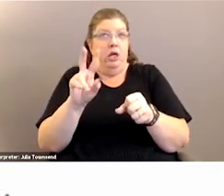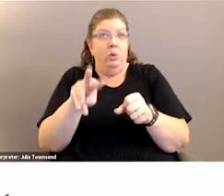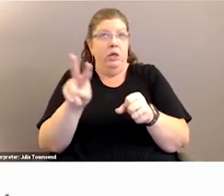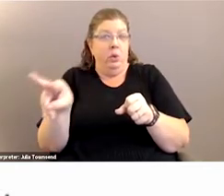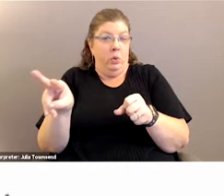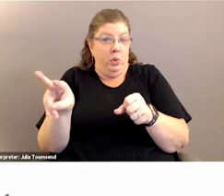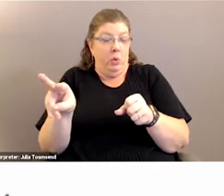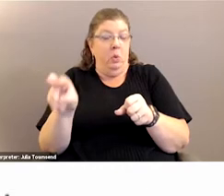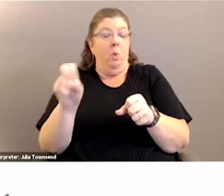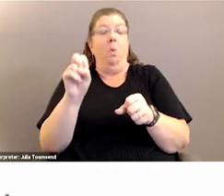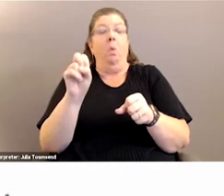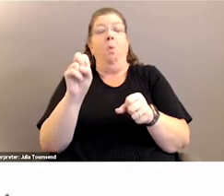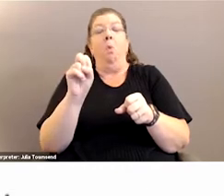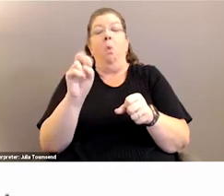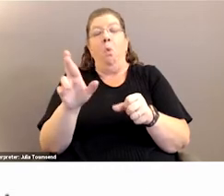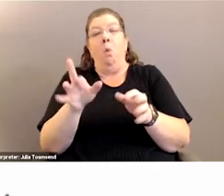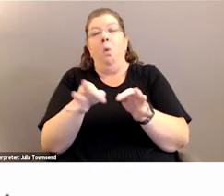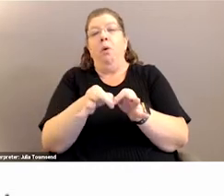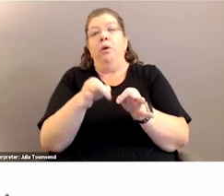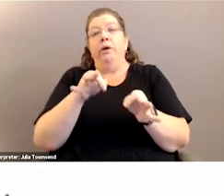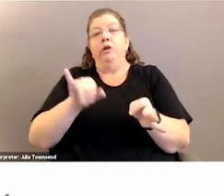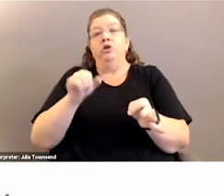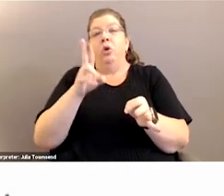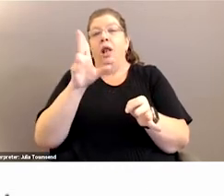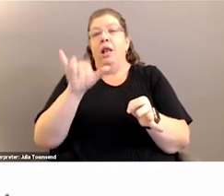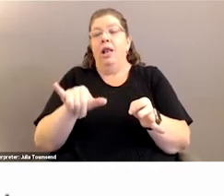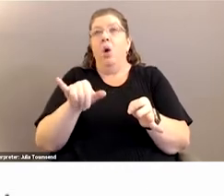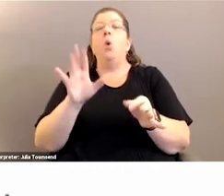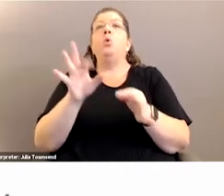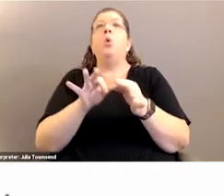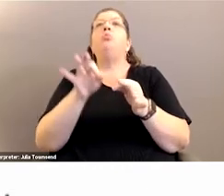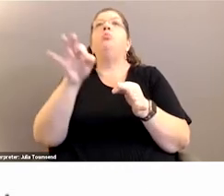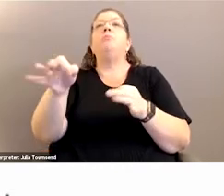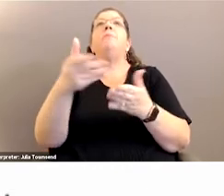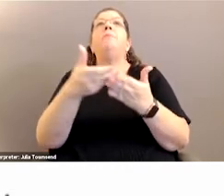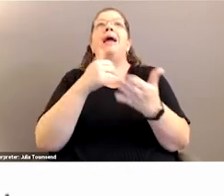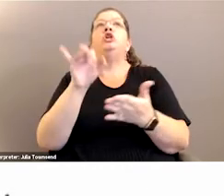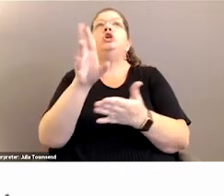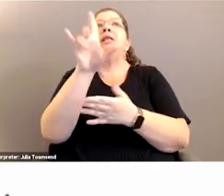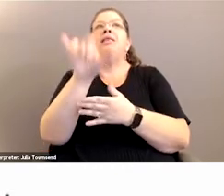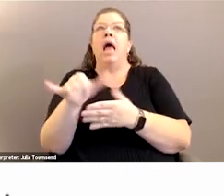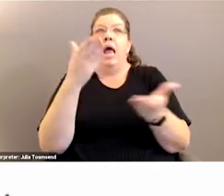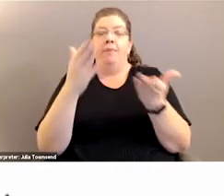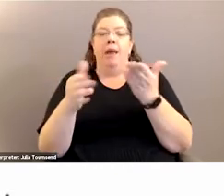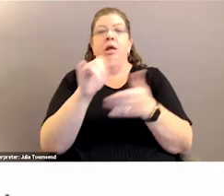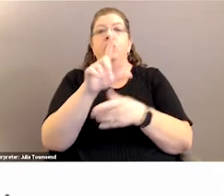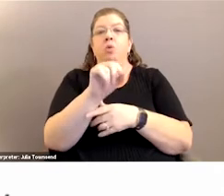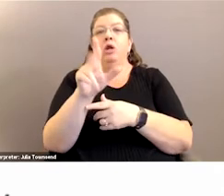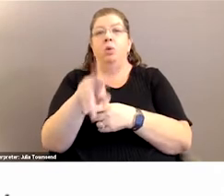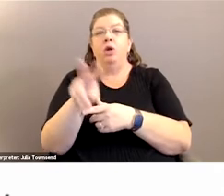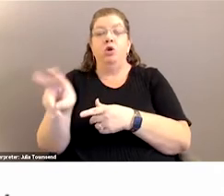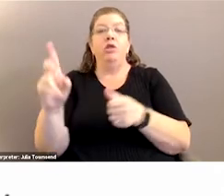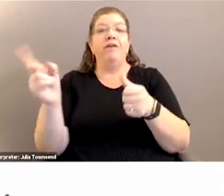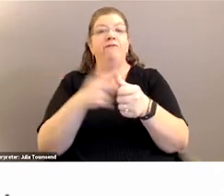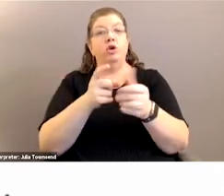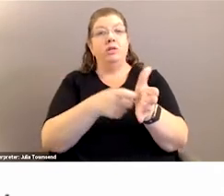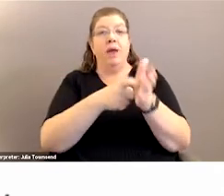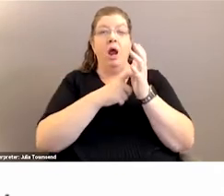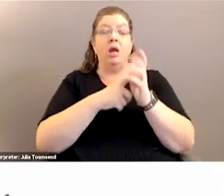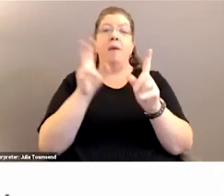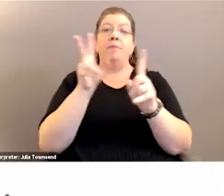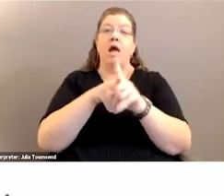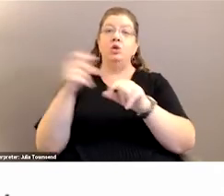uh very likely it will be july 2022 and the mandate and the nation's first mandate applies to all